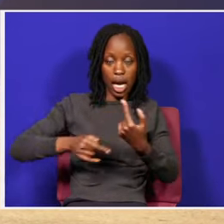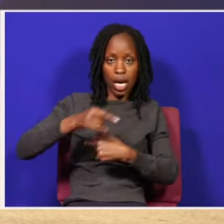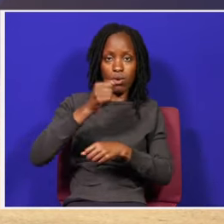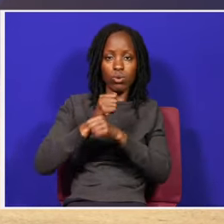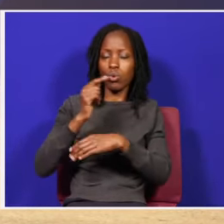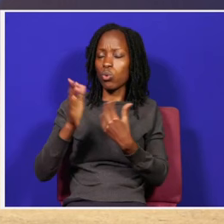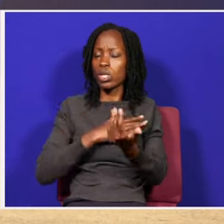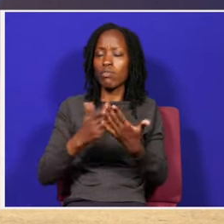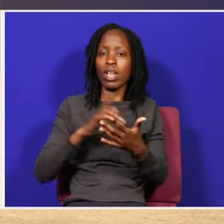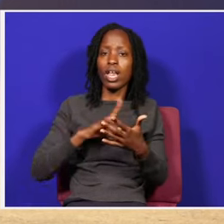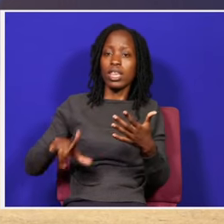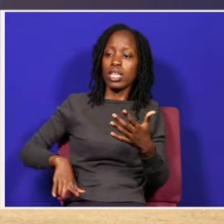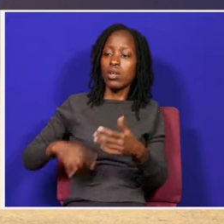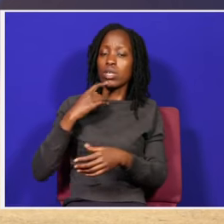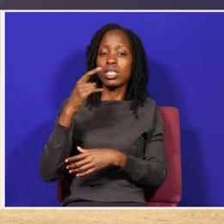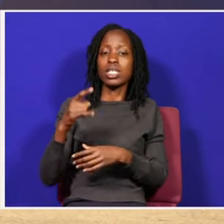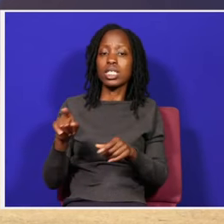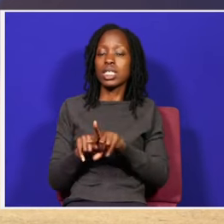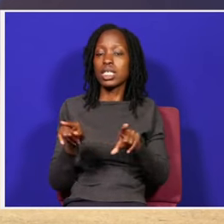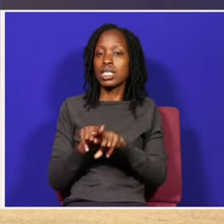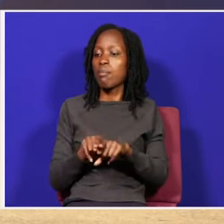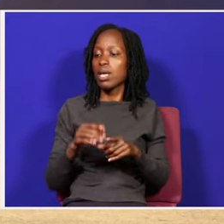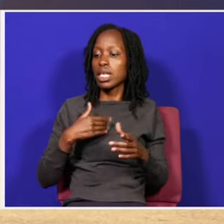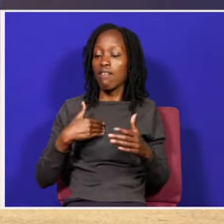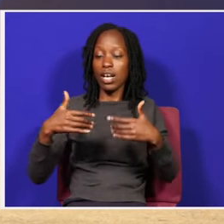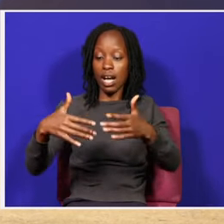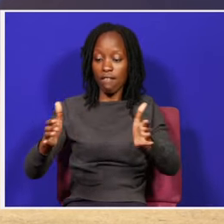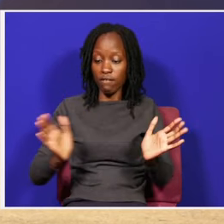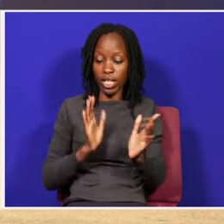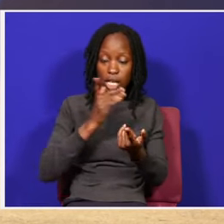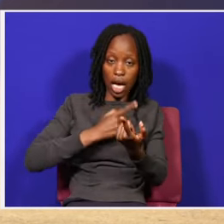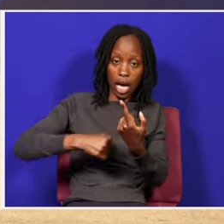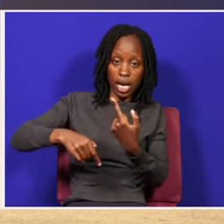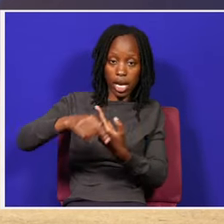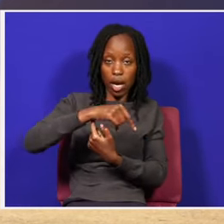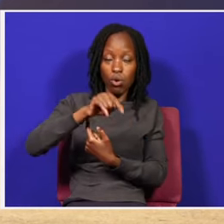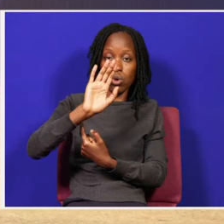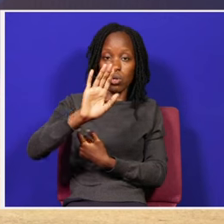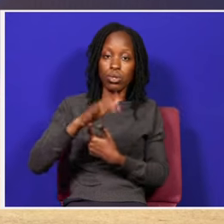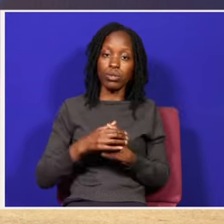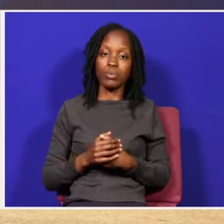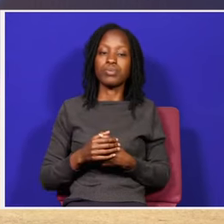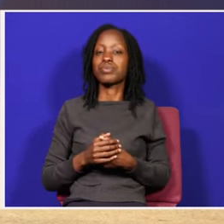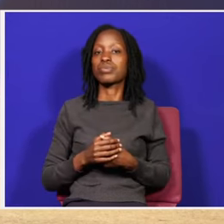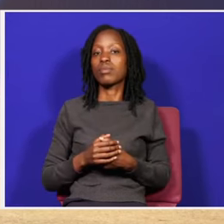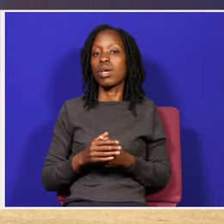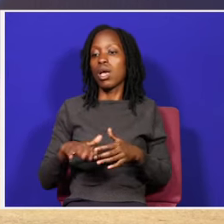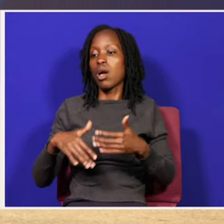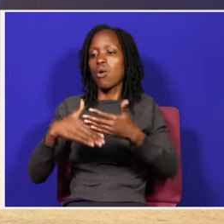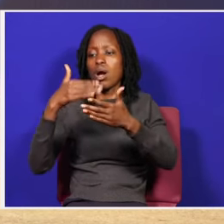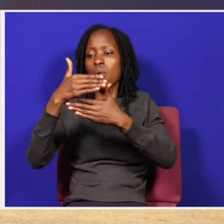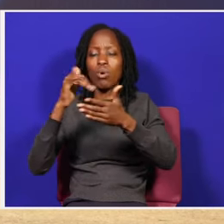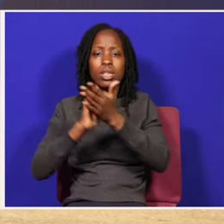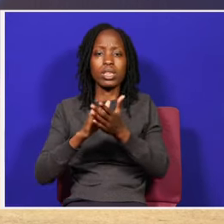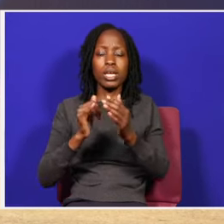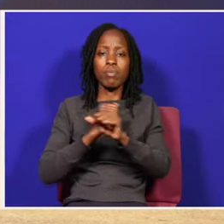God says is like putting up barricades, putting up a fence, putting up a wall around you that